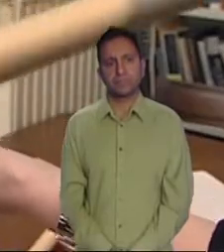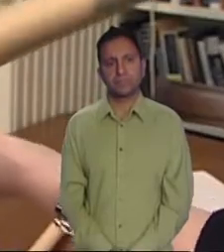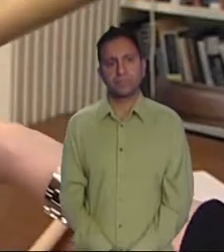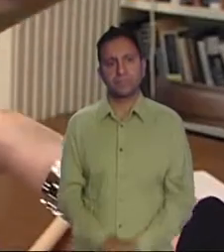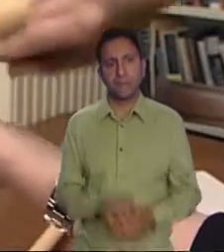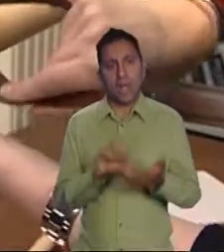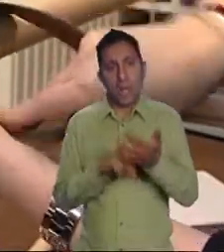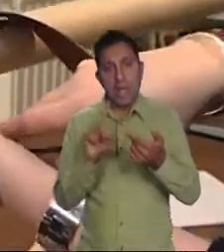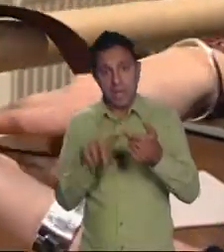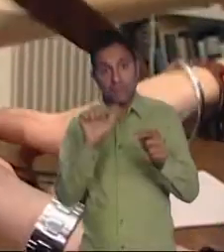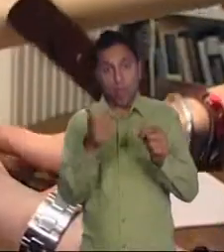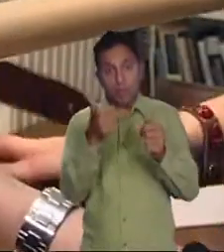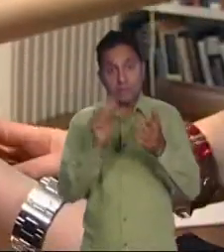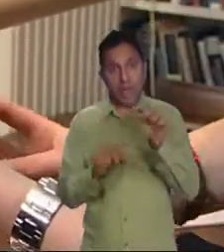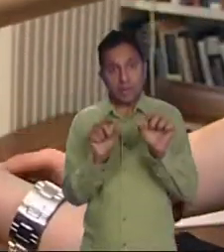LE. It's a good start.